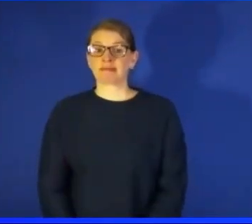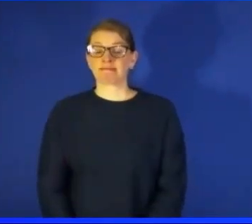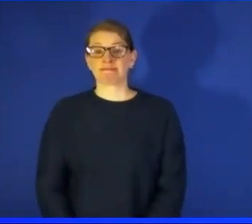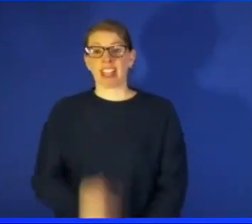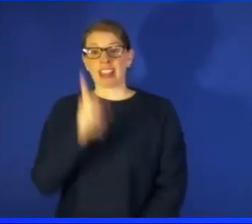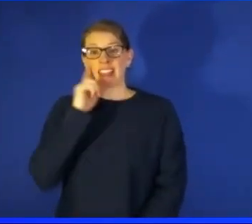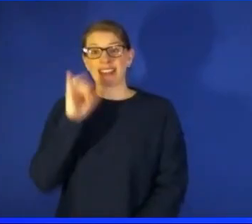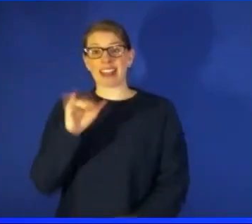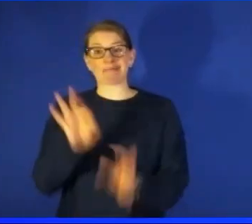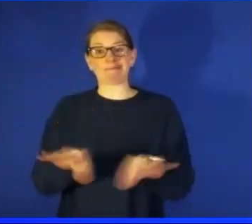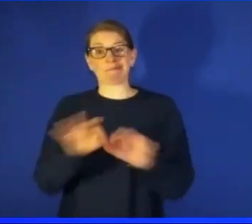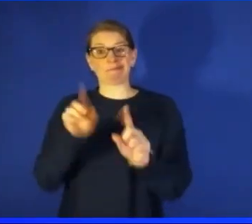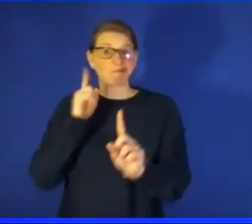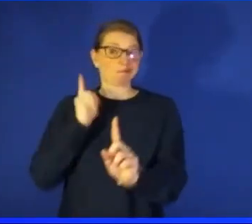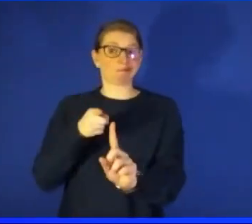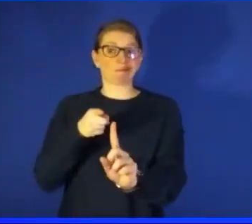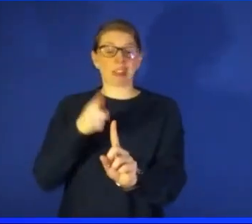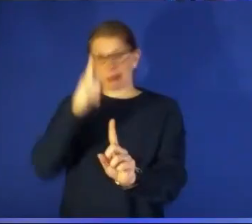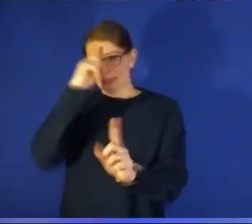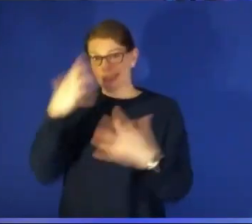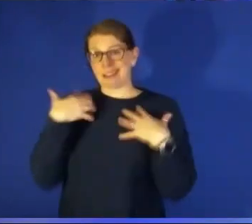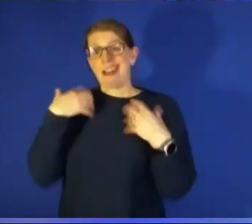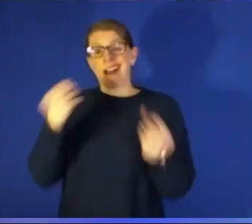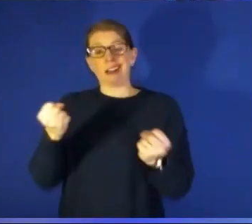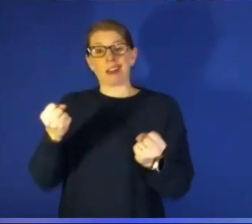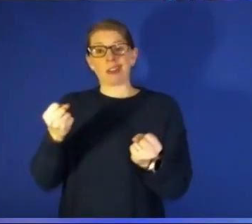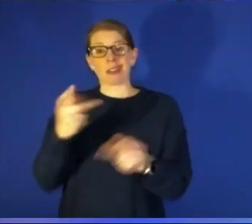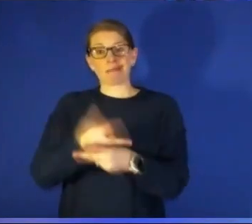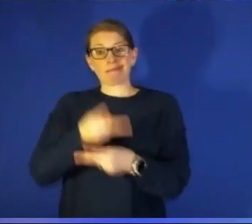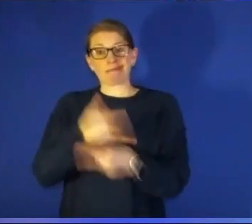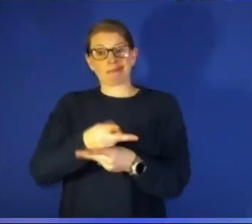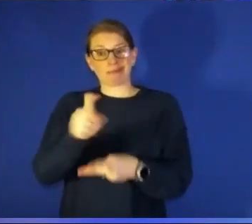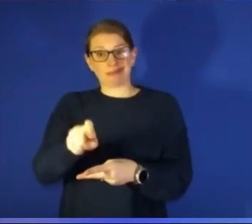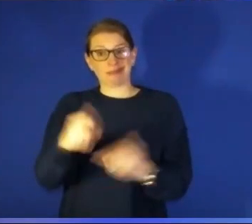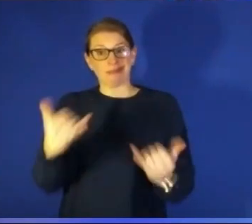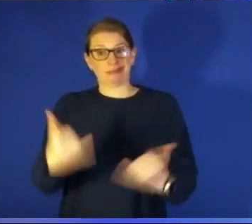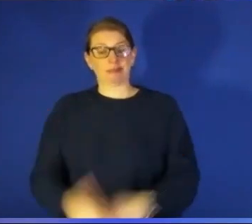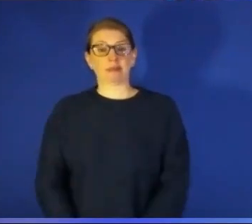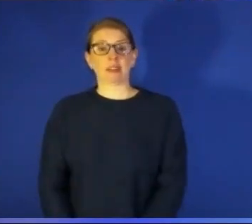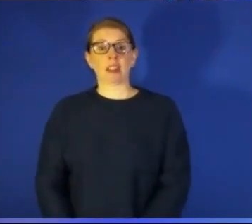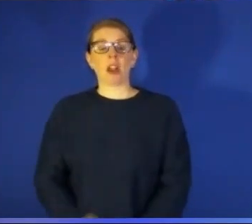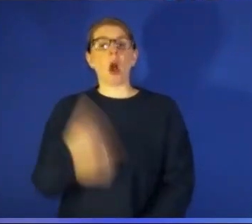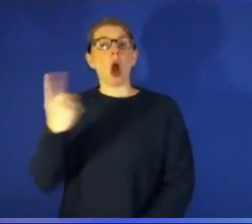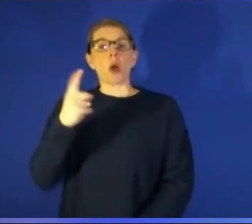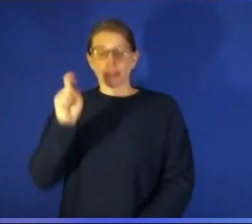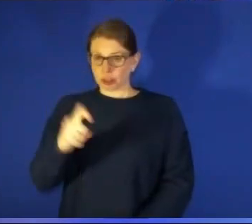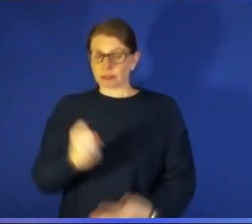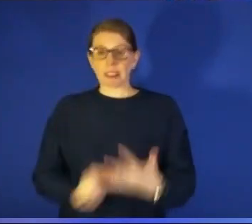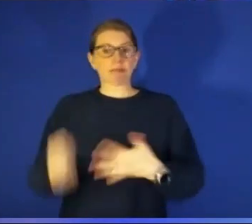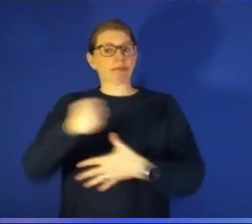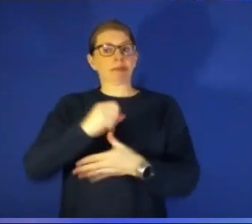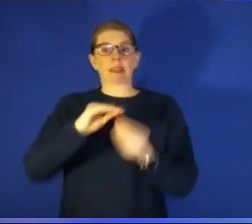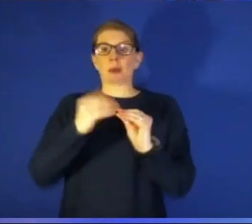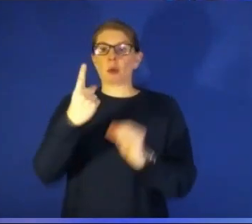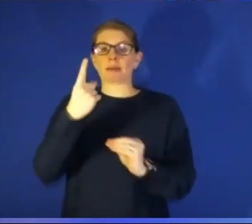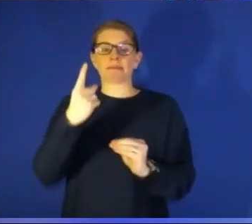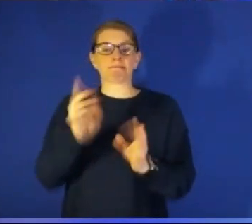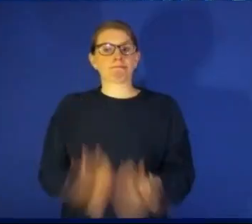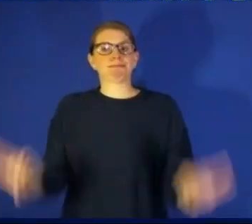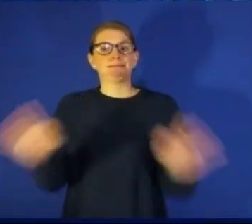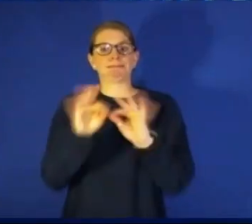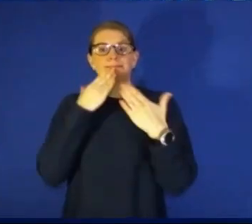now, is making sure the mental health is taken care of. That seems like it almost should be number one. So important. Thank you for bringing that up. Dr.